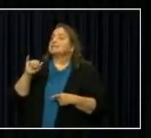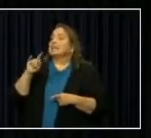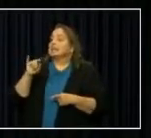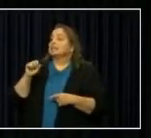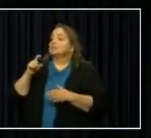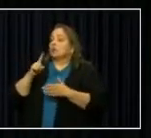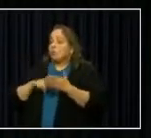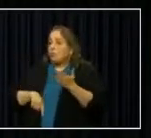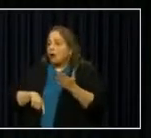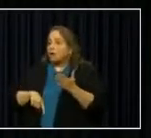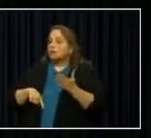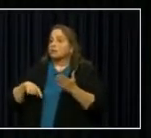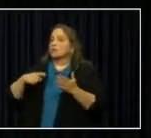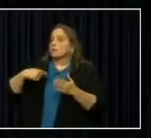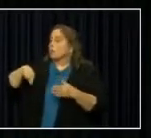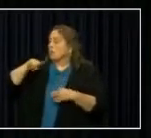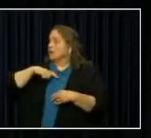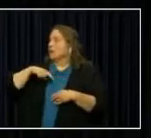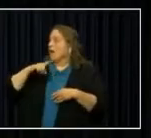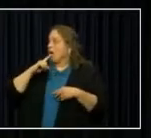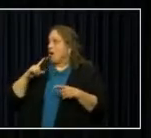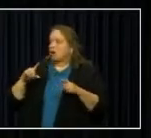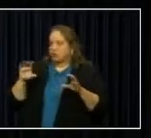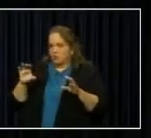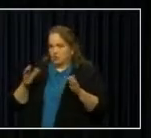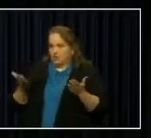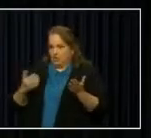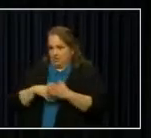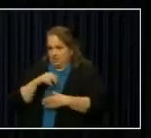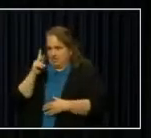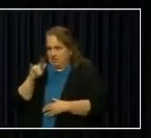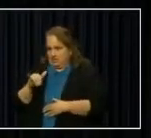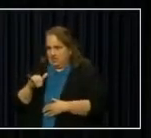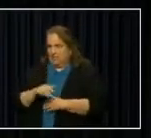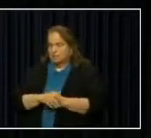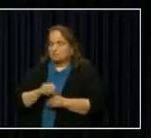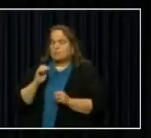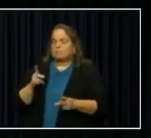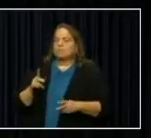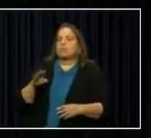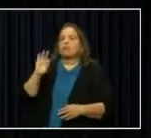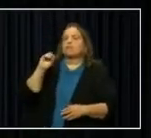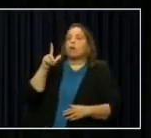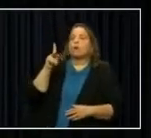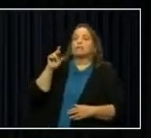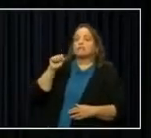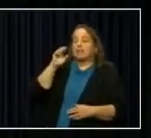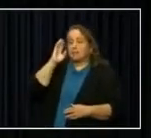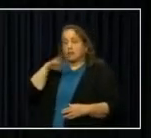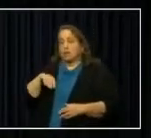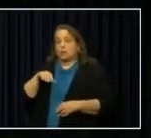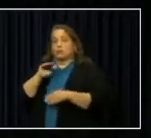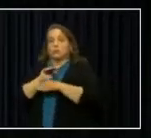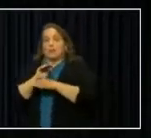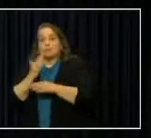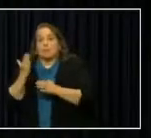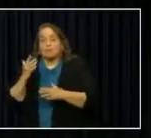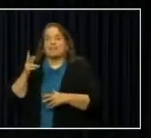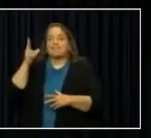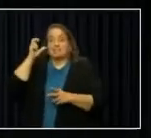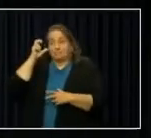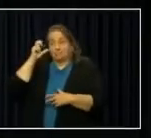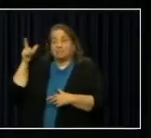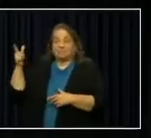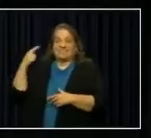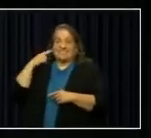what we have done right here in Kentucky. All right, folks, I know that tonight probably sounded a